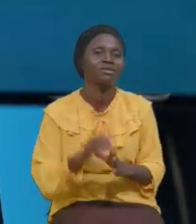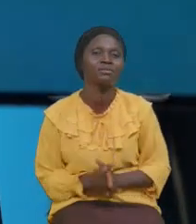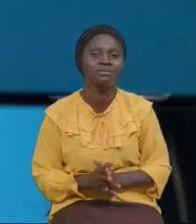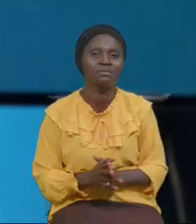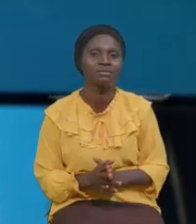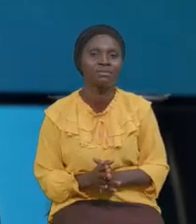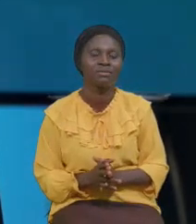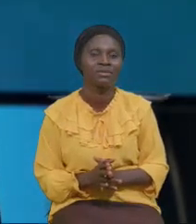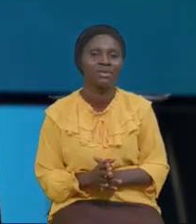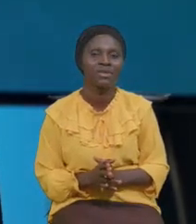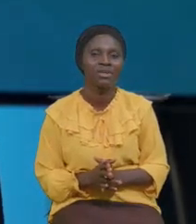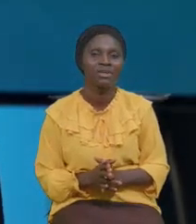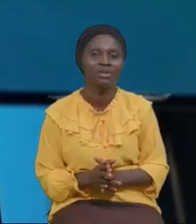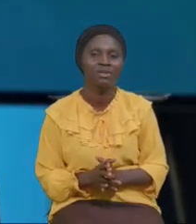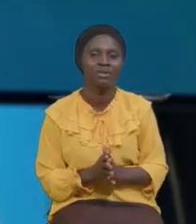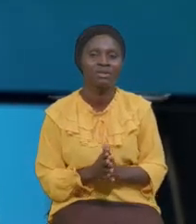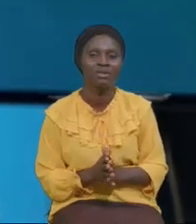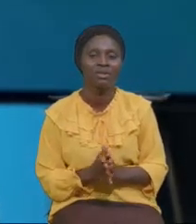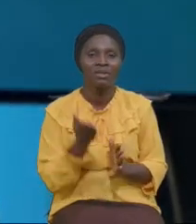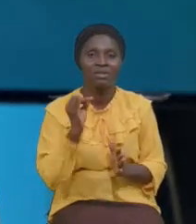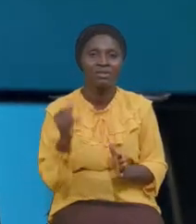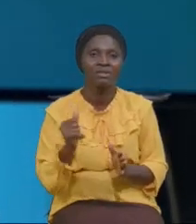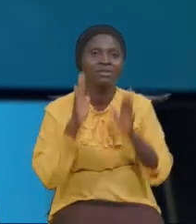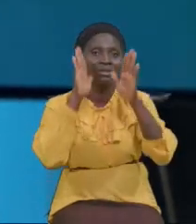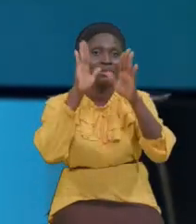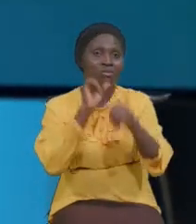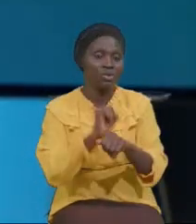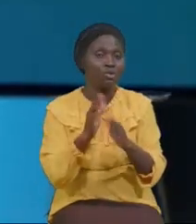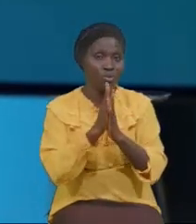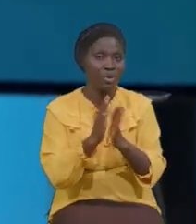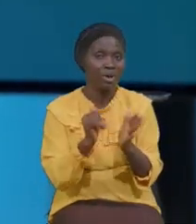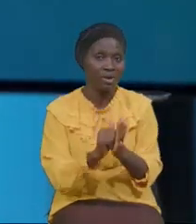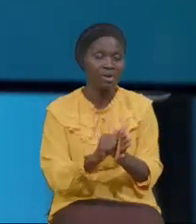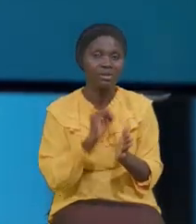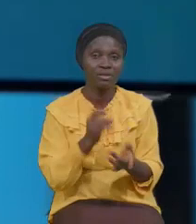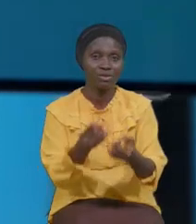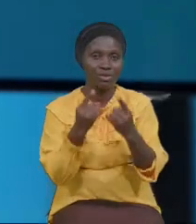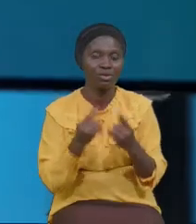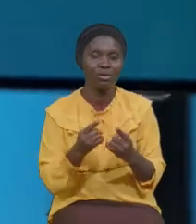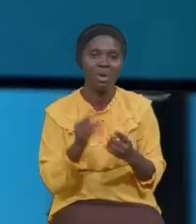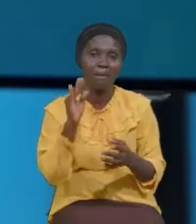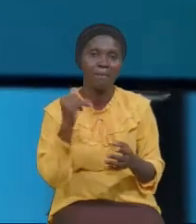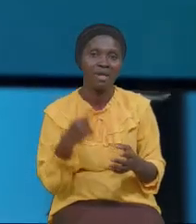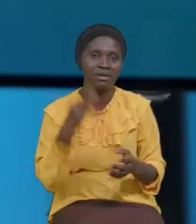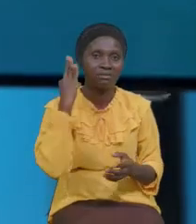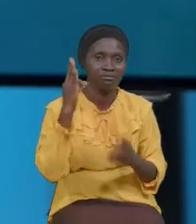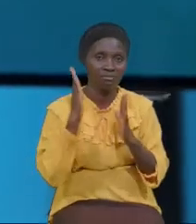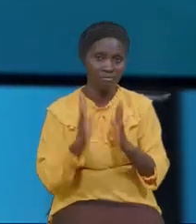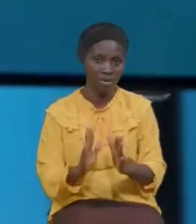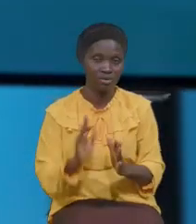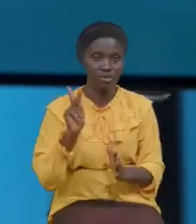that you can listen. There is a miracle prayer coming up by the convener, Pastor Dr. W.F. Kumuyi. Please don't miss